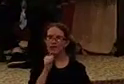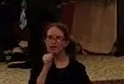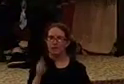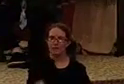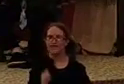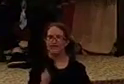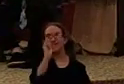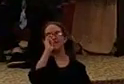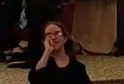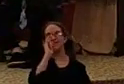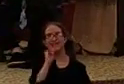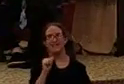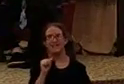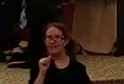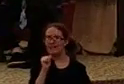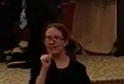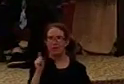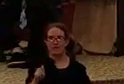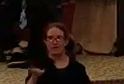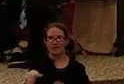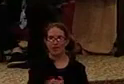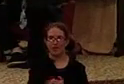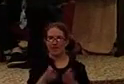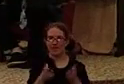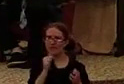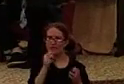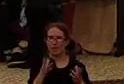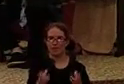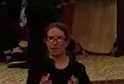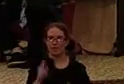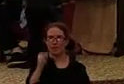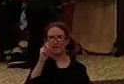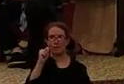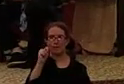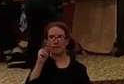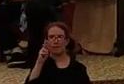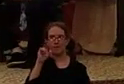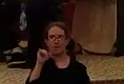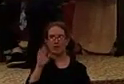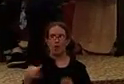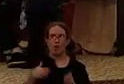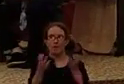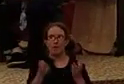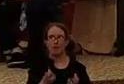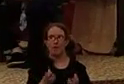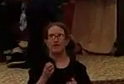alcohol. All those things. I don't want the notoriety. All I want is you.